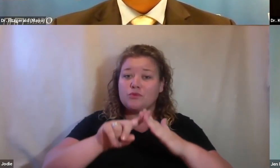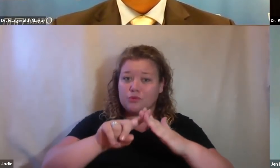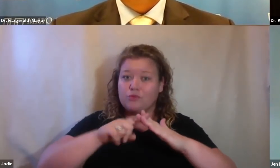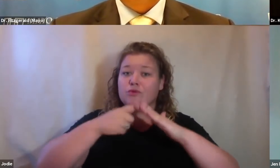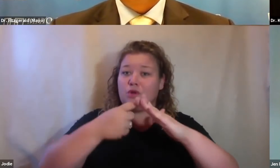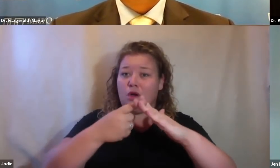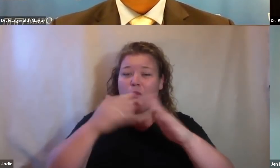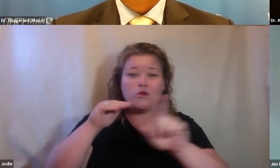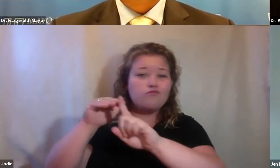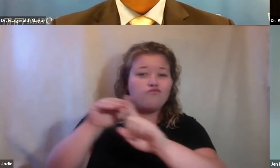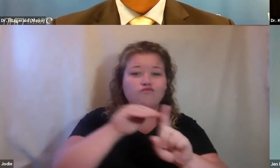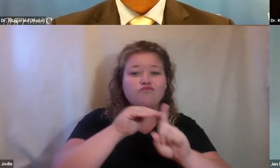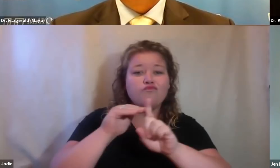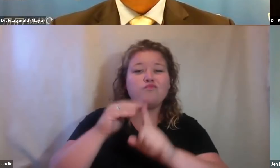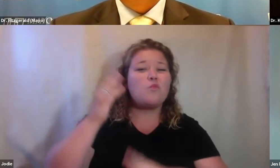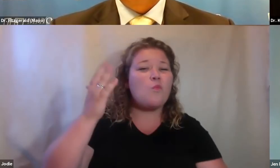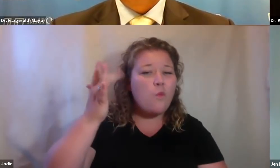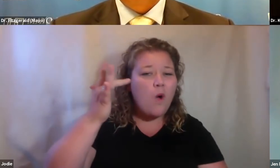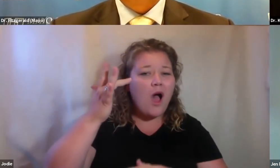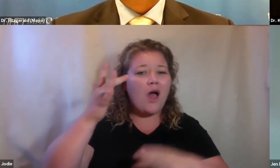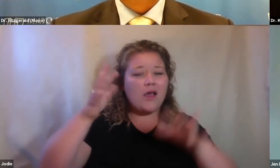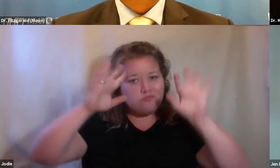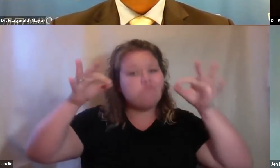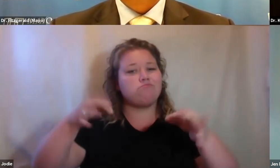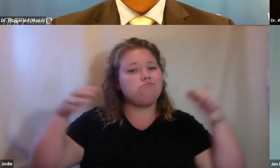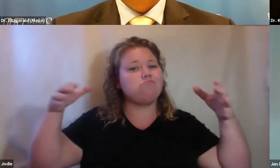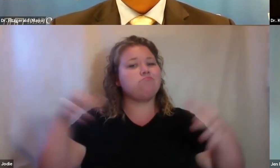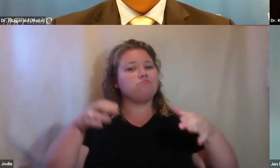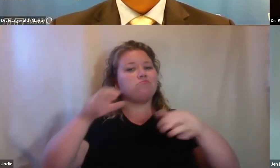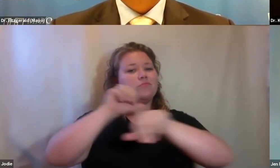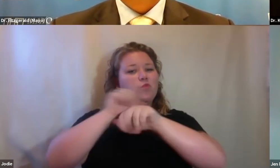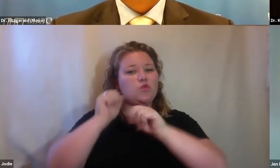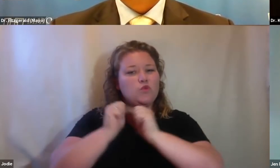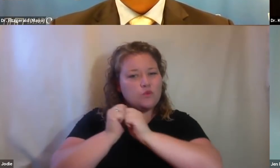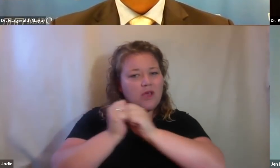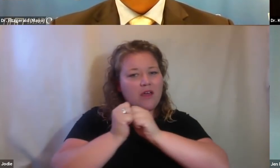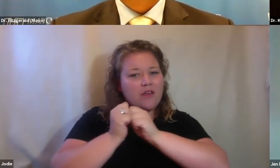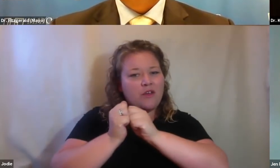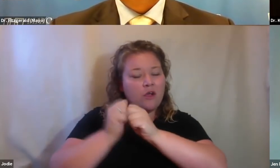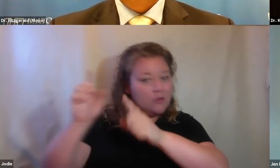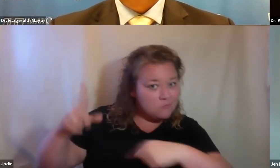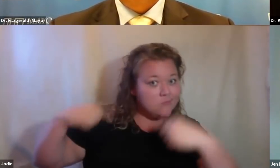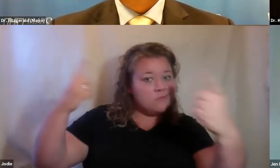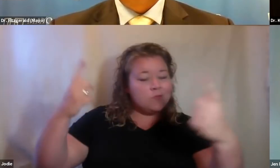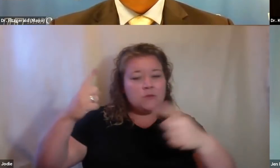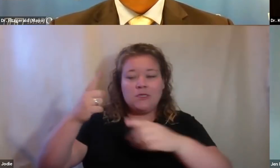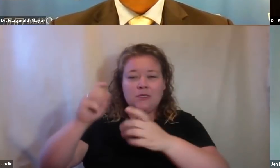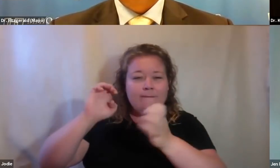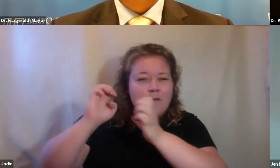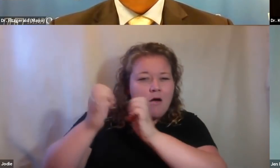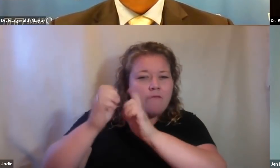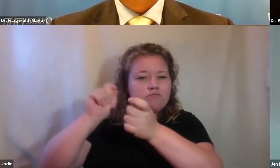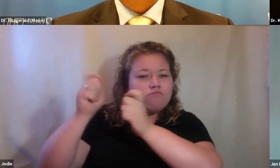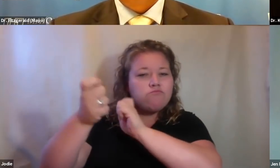everyone why we are here as a collaborative. We have been learning and evolving throughout this pandemic to find what are the best solutions and